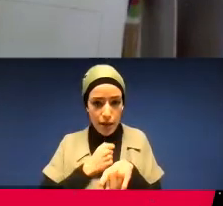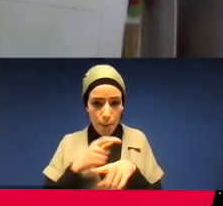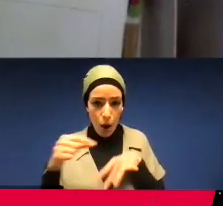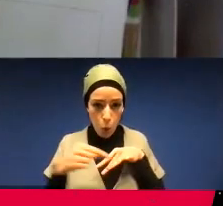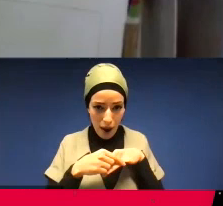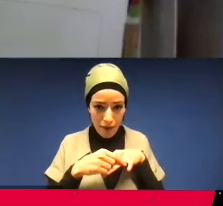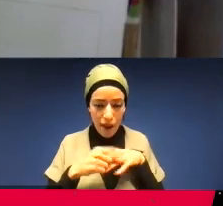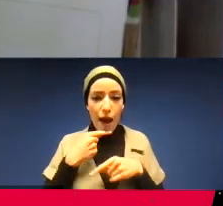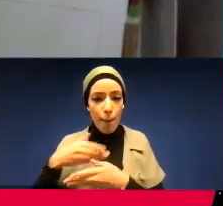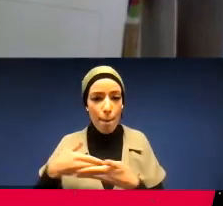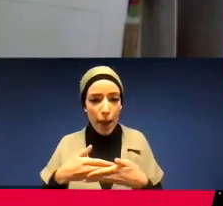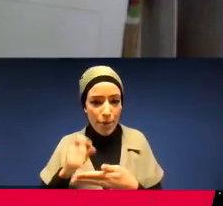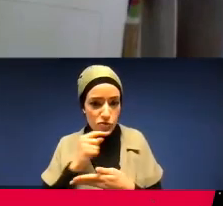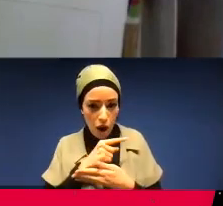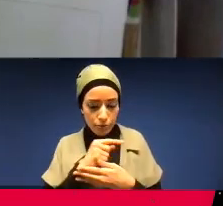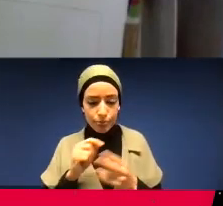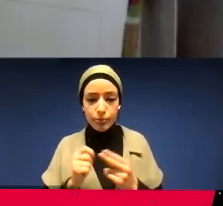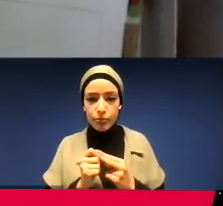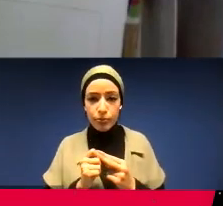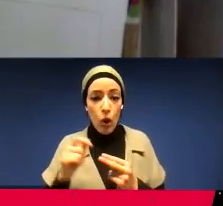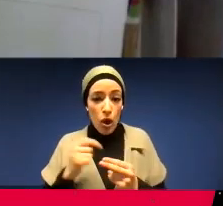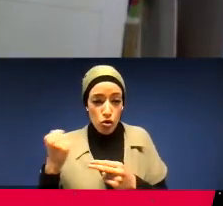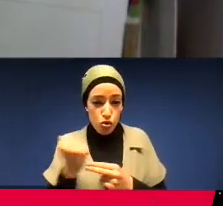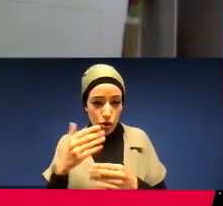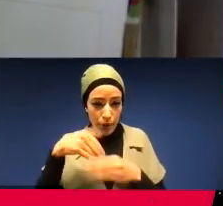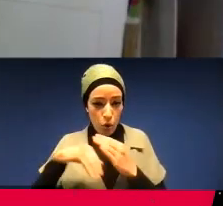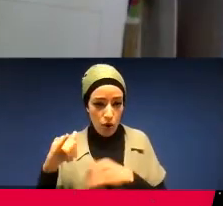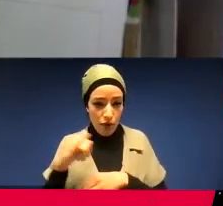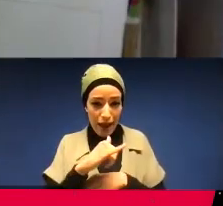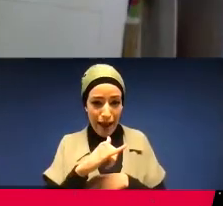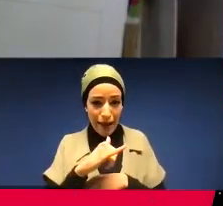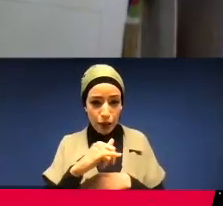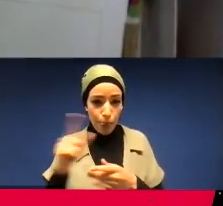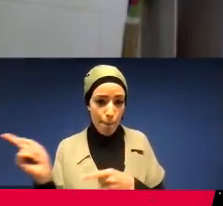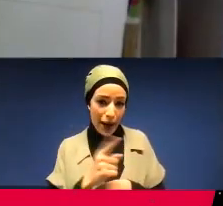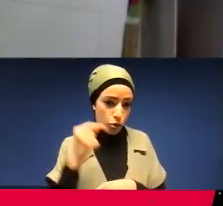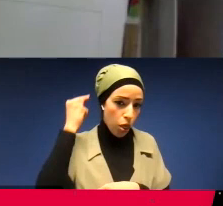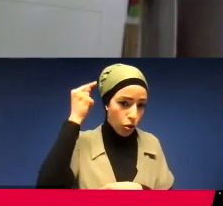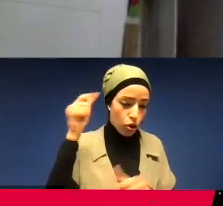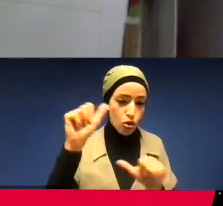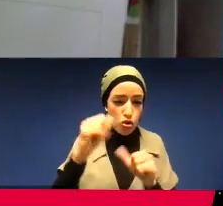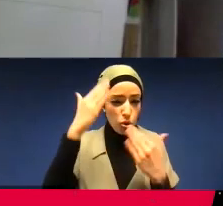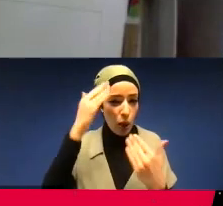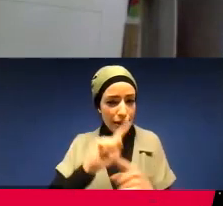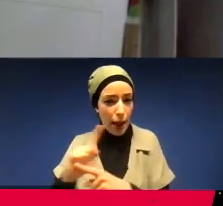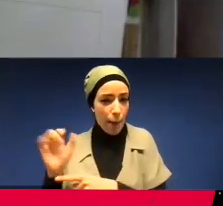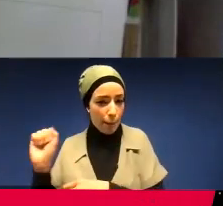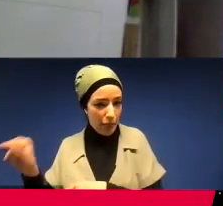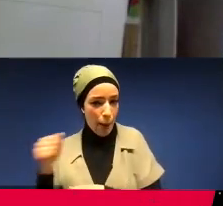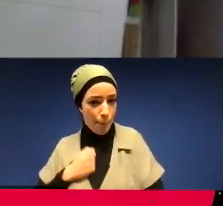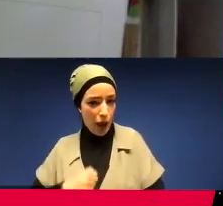about to return back to London. They were on a short holiday in the country. And this is where the abuse,